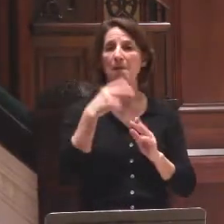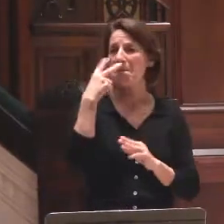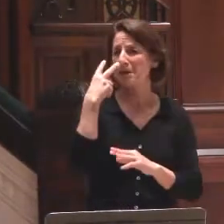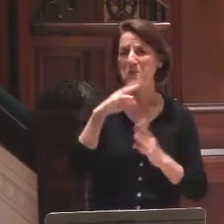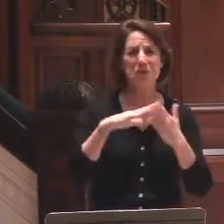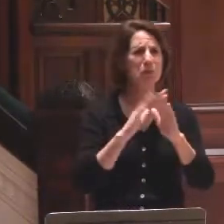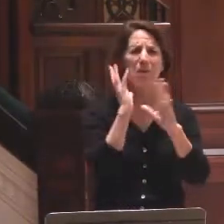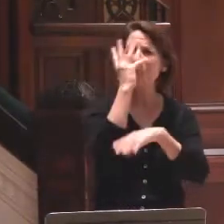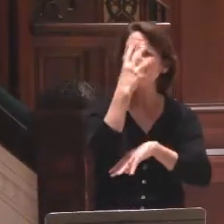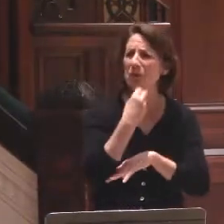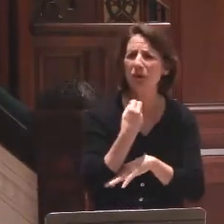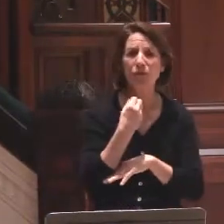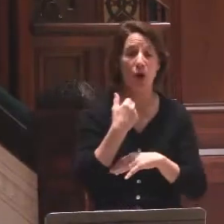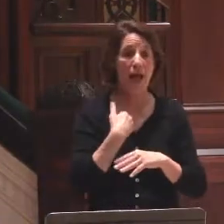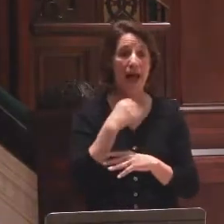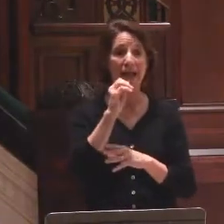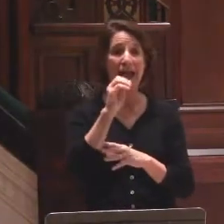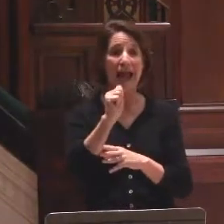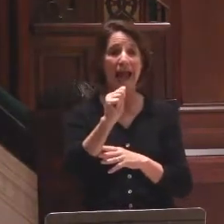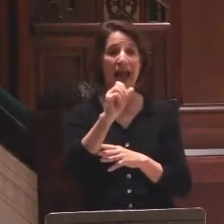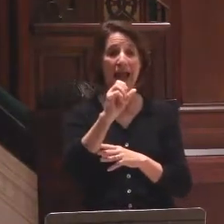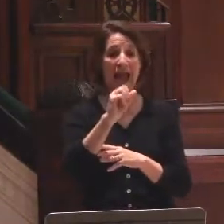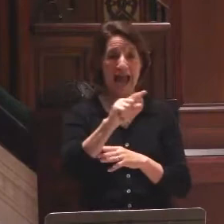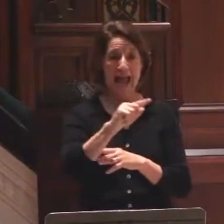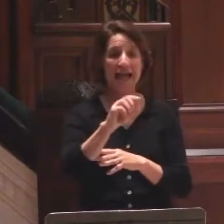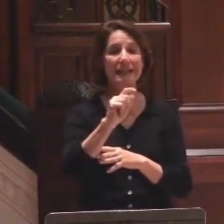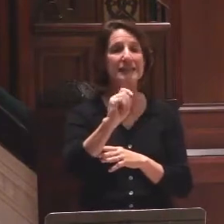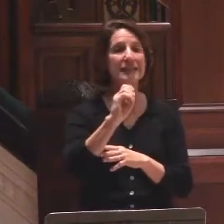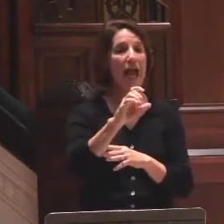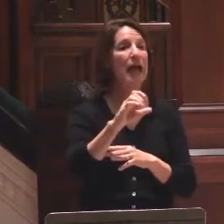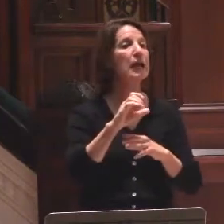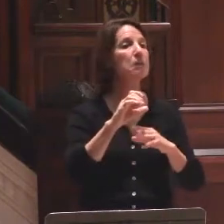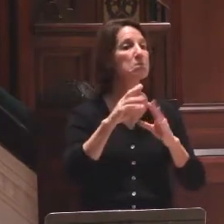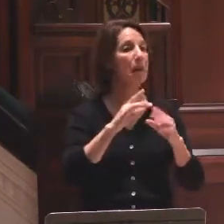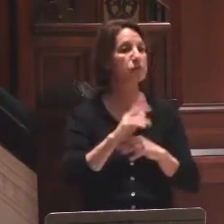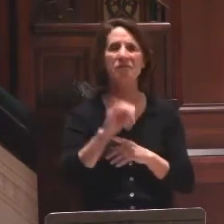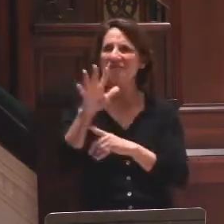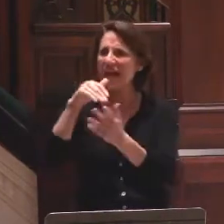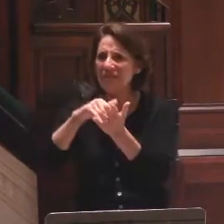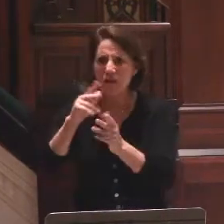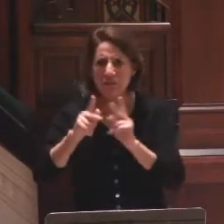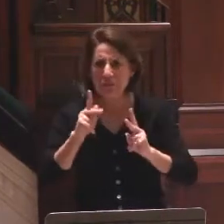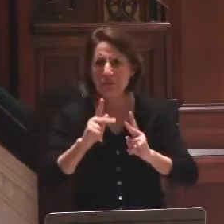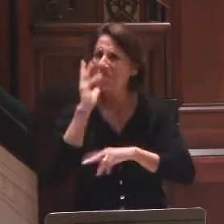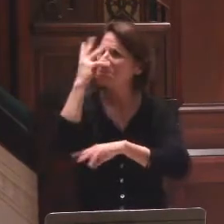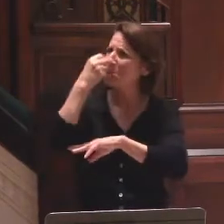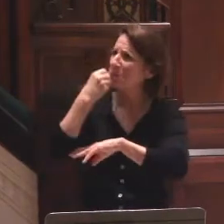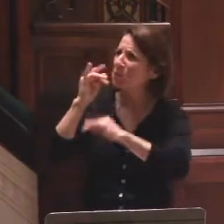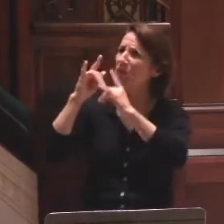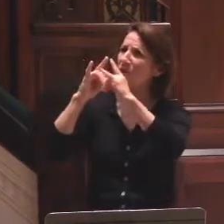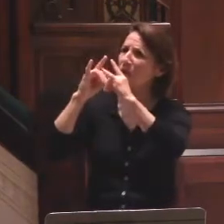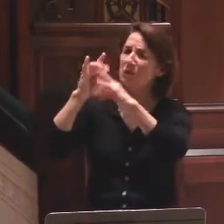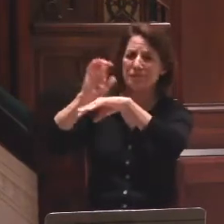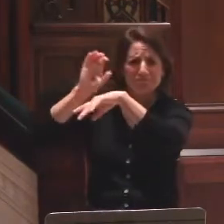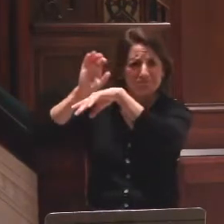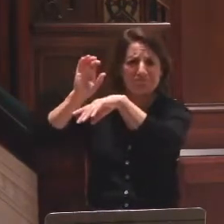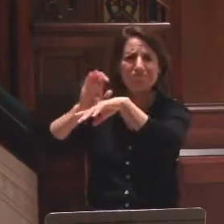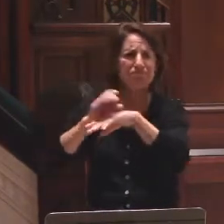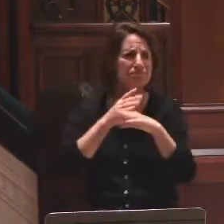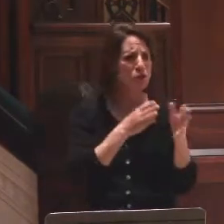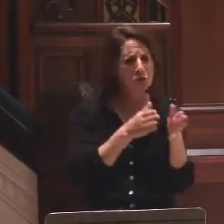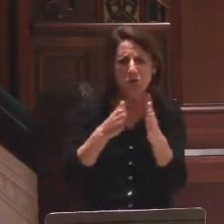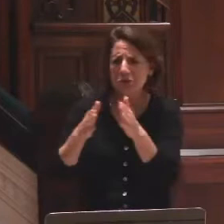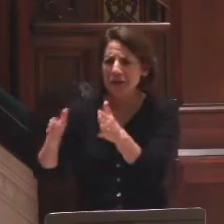was had an Aztec population of 5,000 people. They had a beautiful temple, perfectly lined streets. They had a